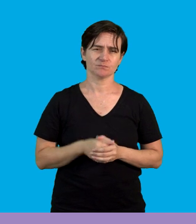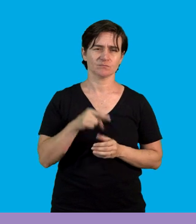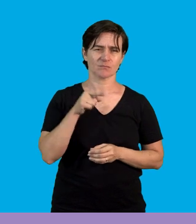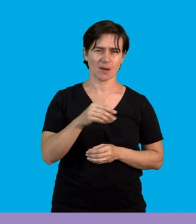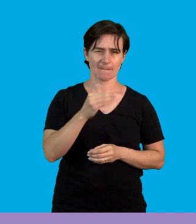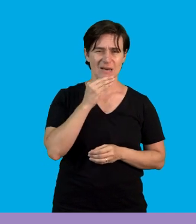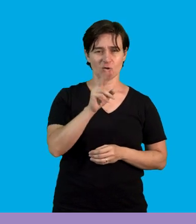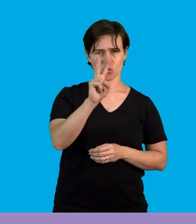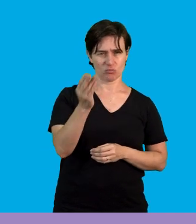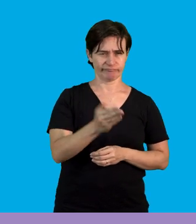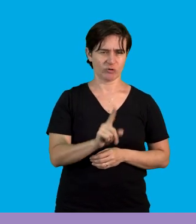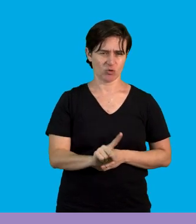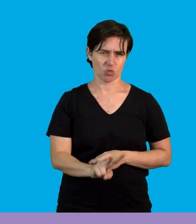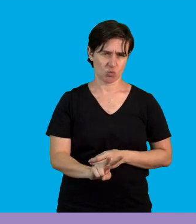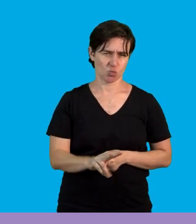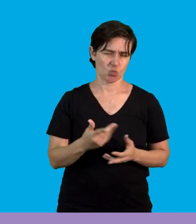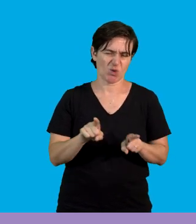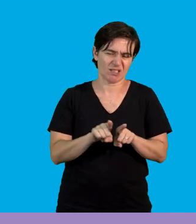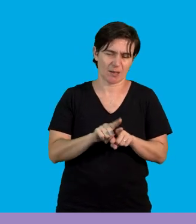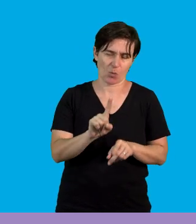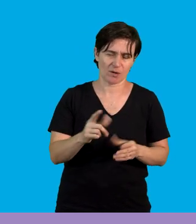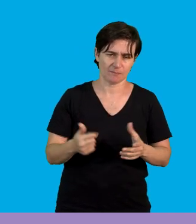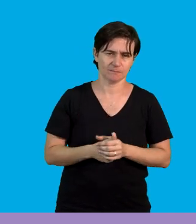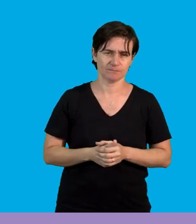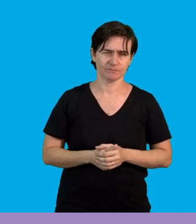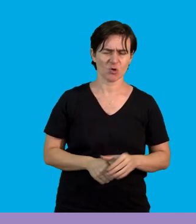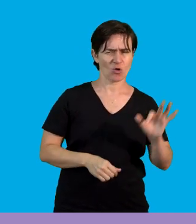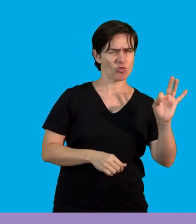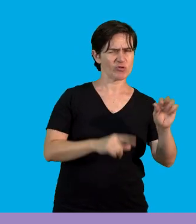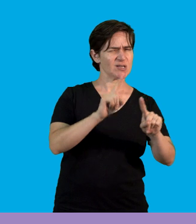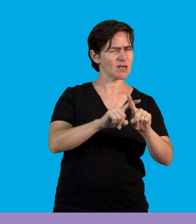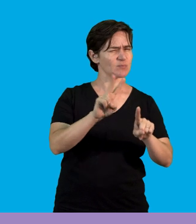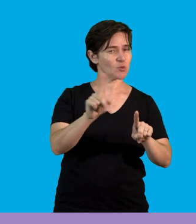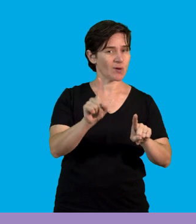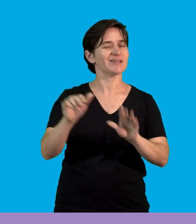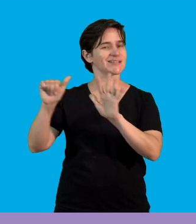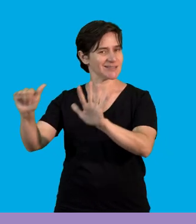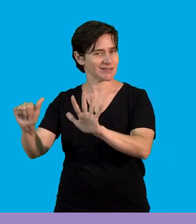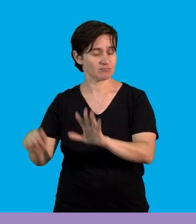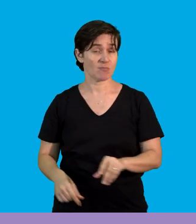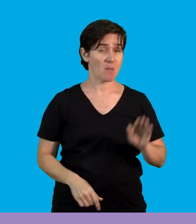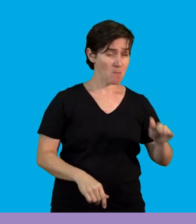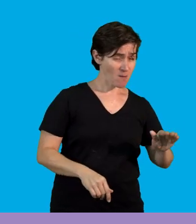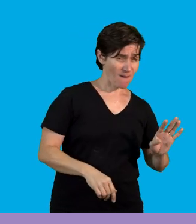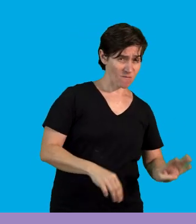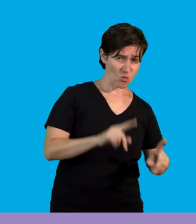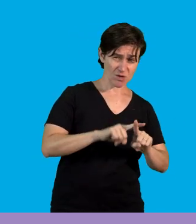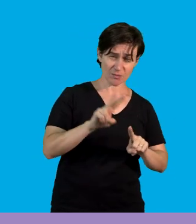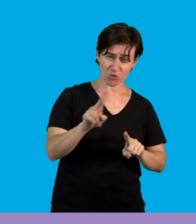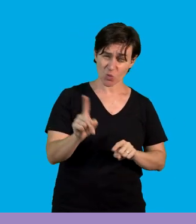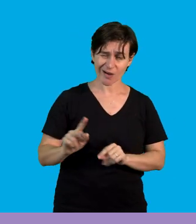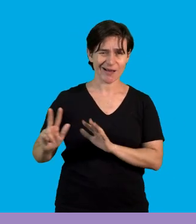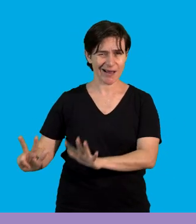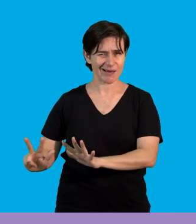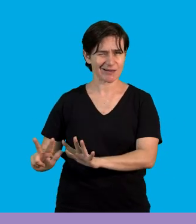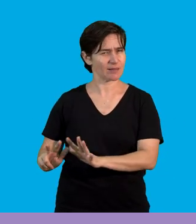that represent 1, which means the fraction remains the same. 3 multiplied by 2 would give us 6. 4 multiplied by 2 would give us